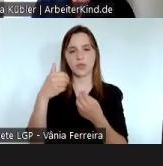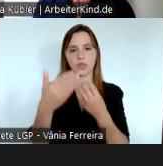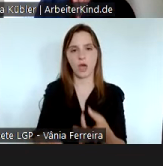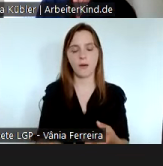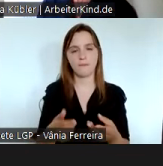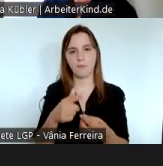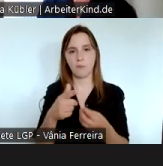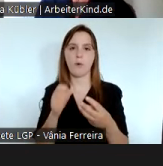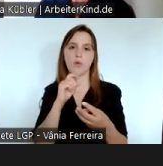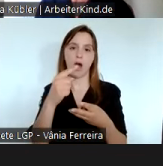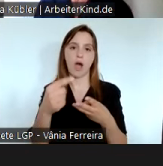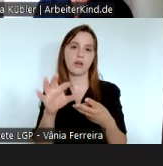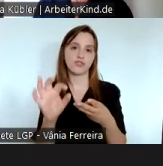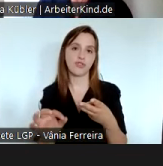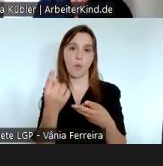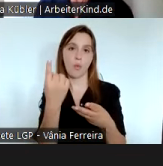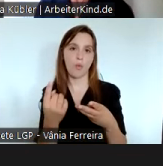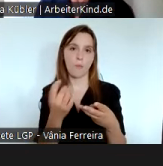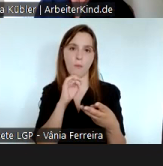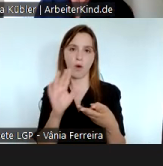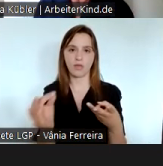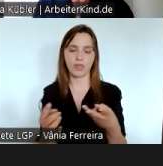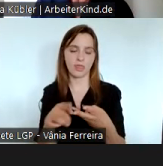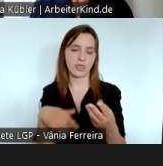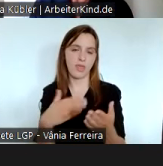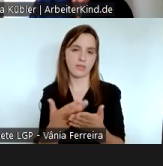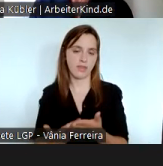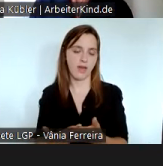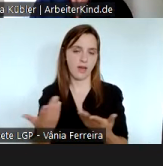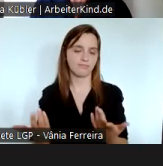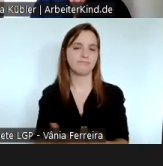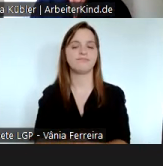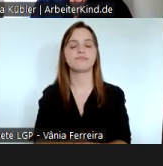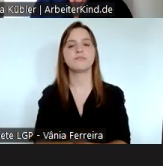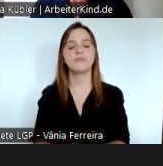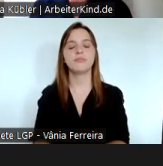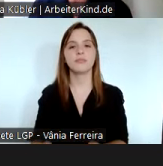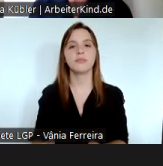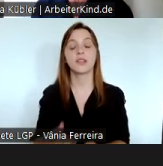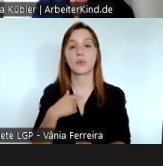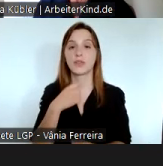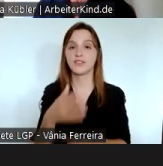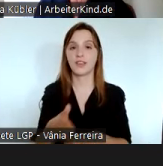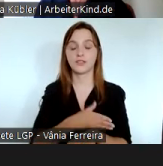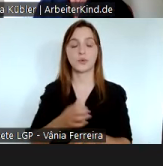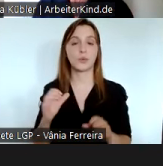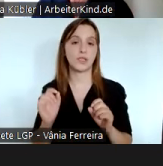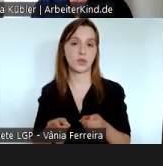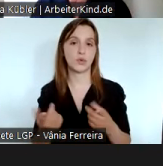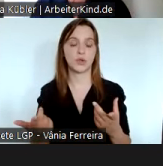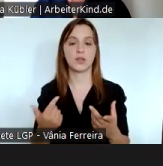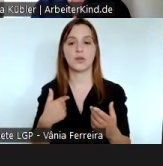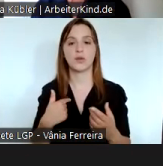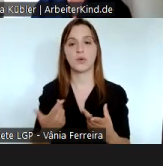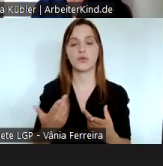yeah, if that's something you're interested in, definitely do talk to me about it. And yeah, as I said in the beginning, I'd be interested to